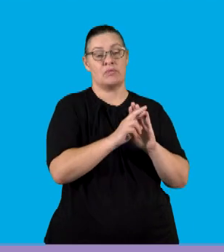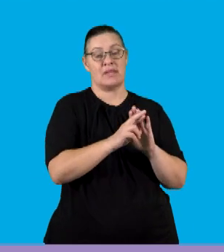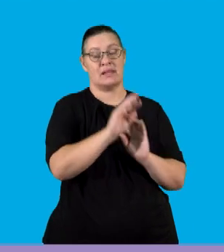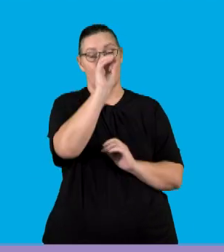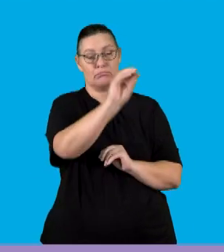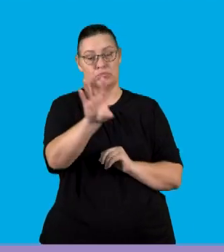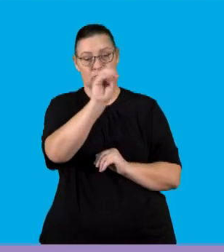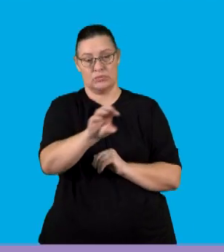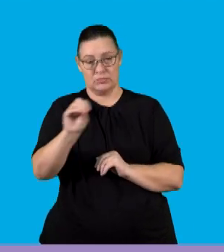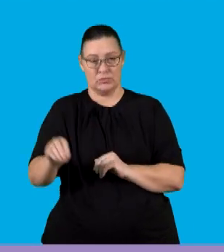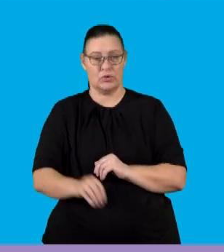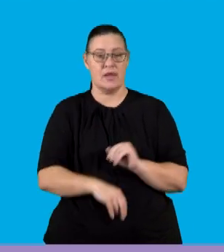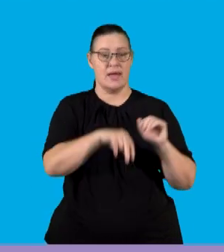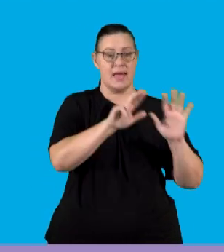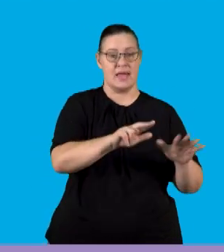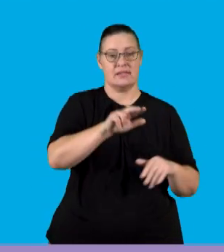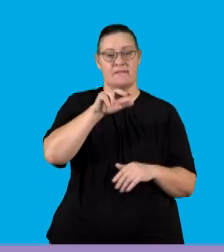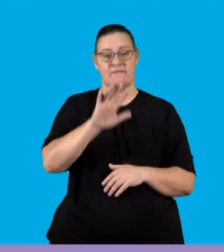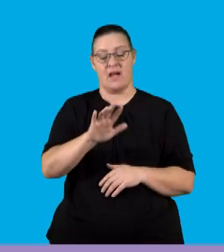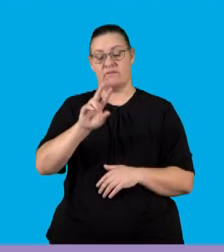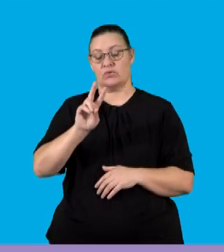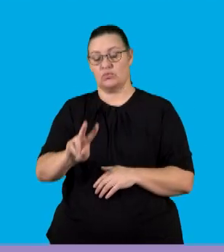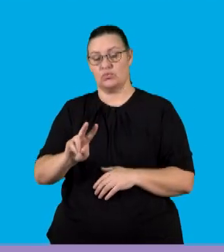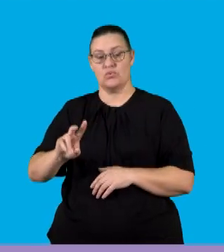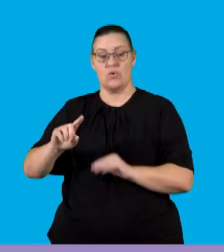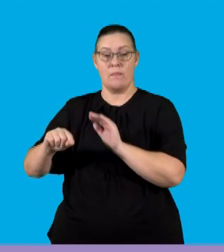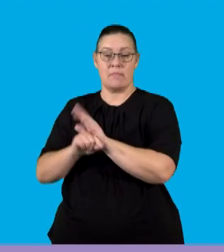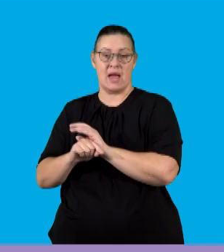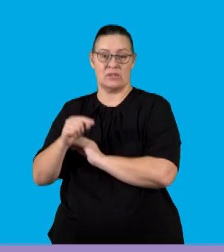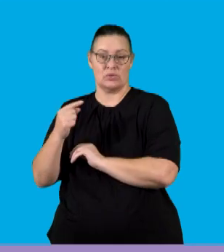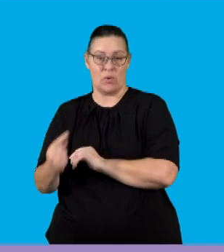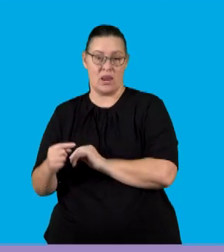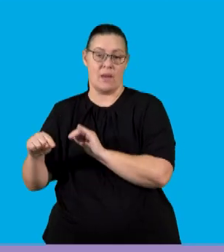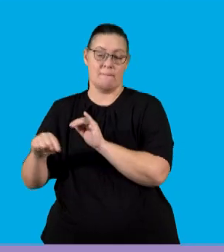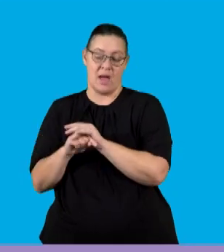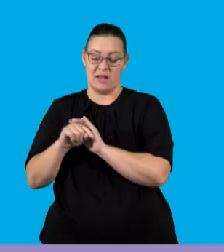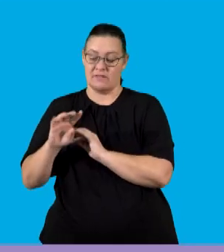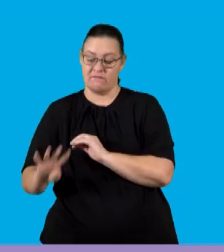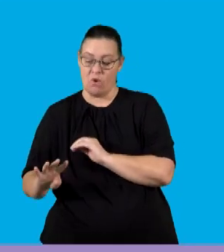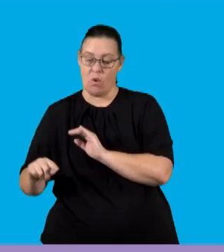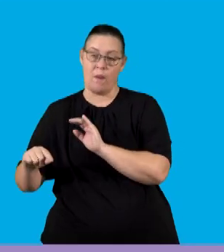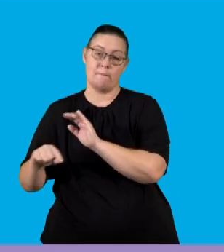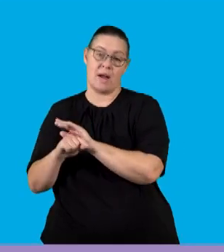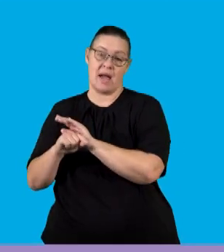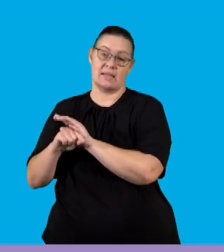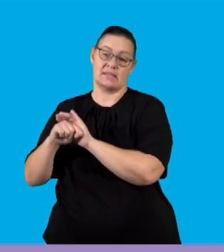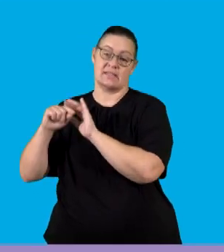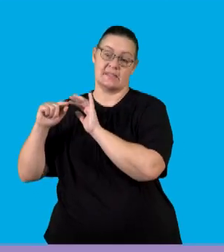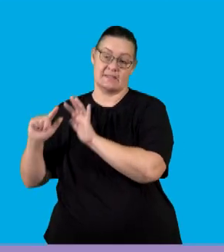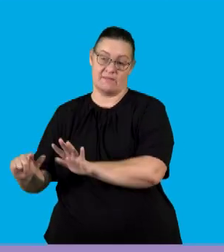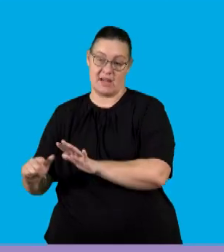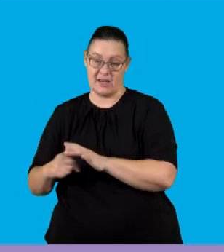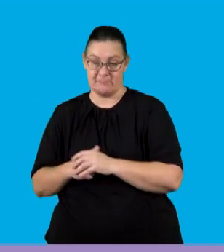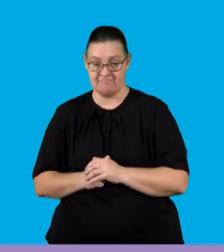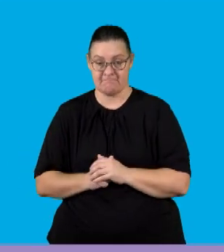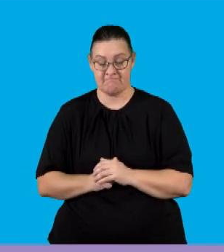going to represent those terms. The first term is an 8, second term is the 5, third term is a 2, the fourth term is a